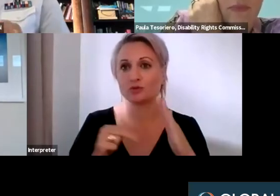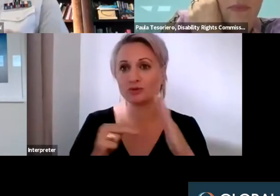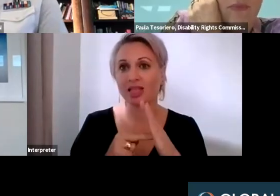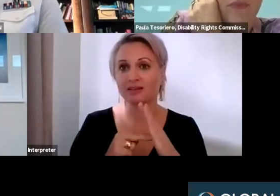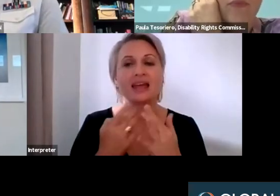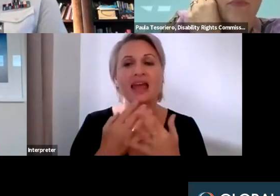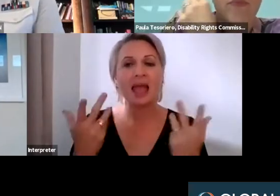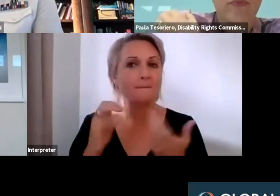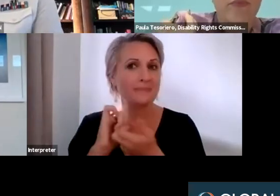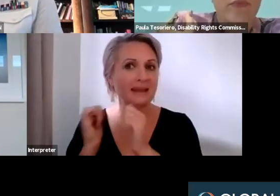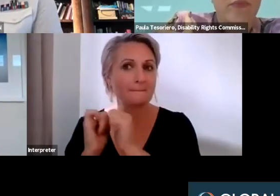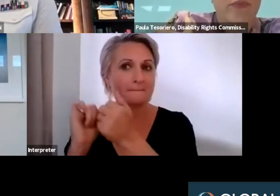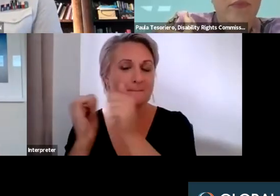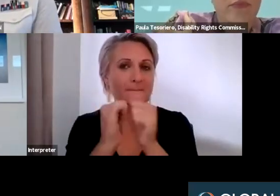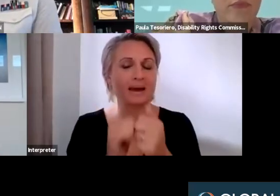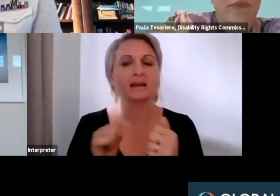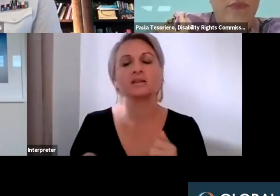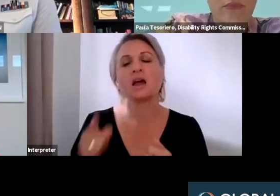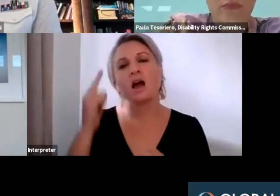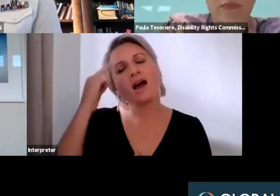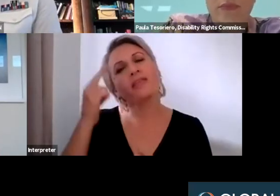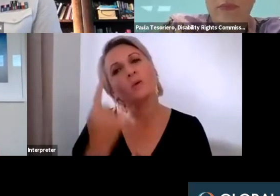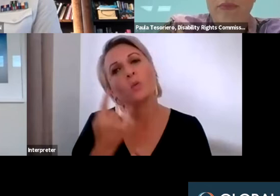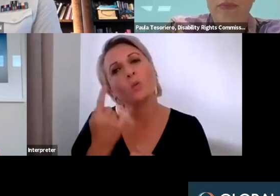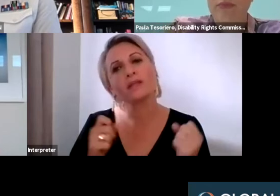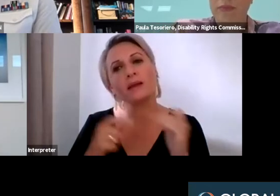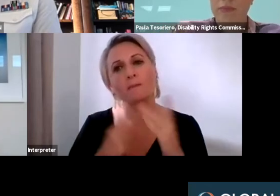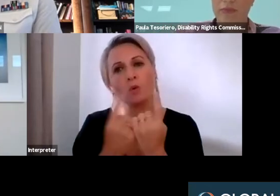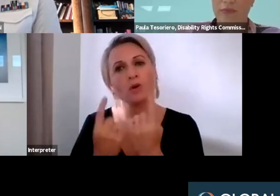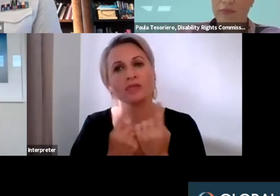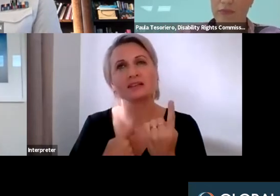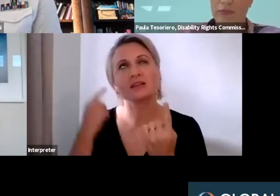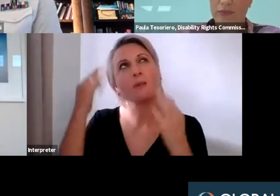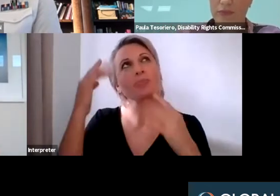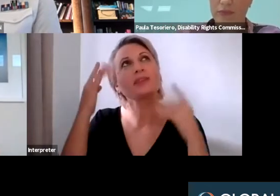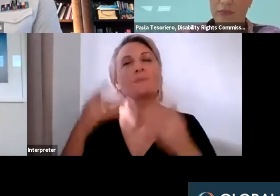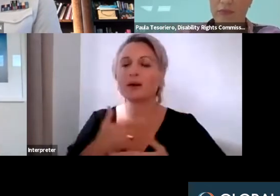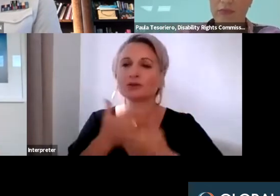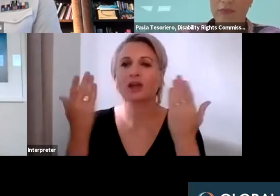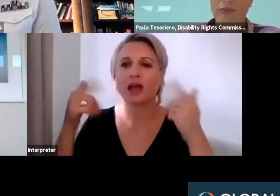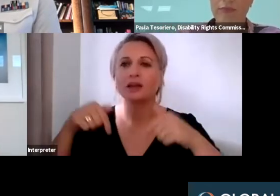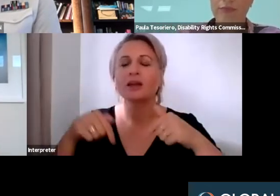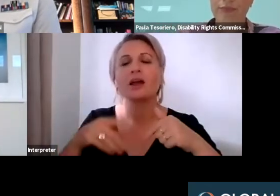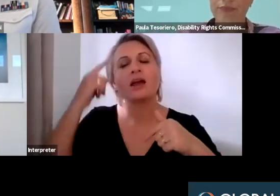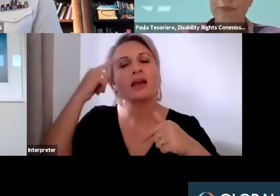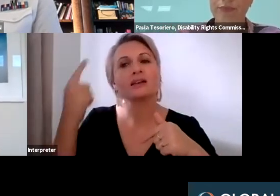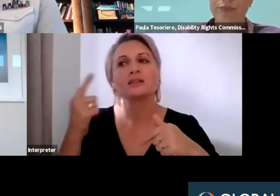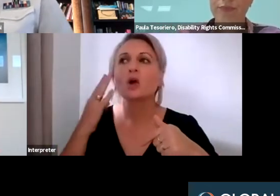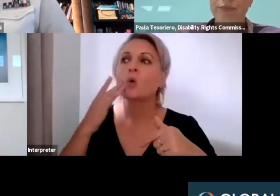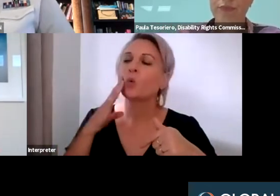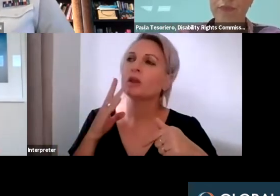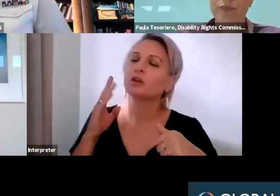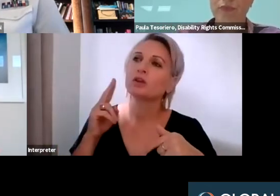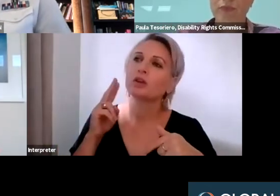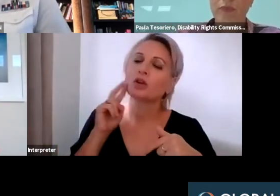And I suppose probably for me, one of the key things that I'm sort of thinking about today is that when you look at